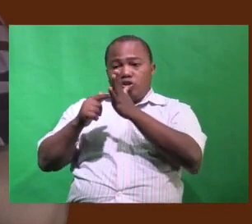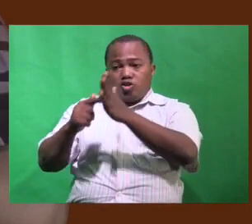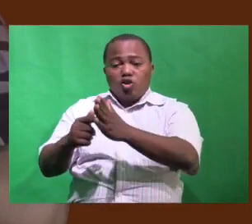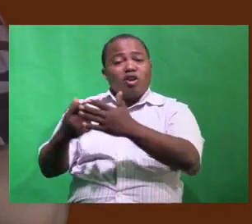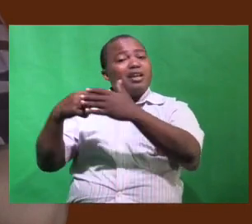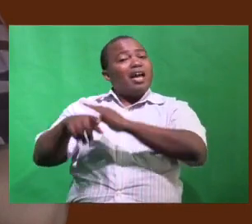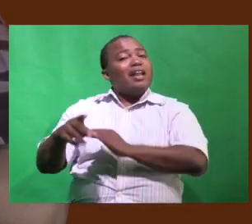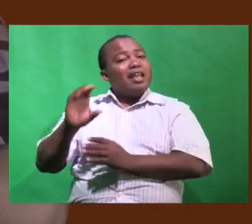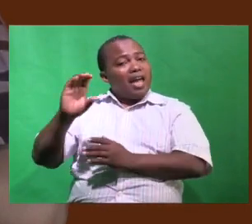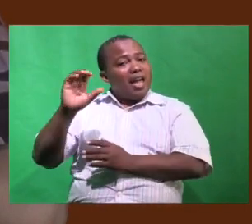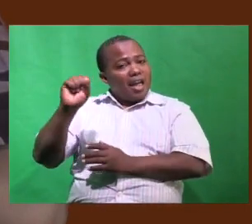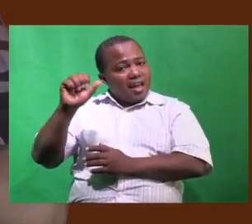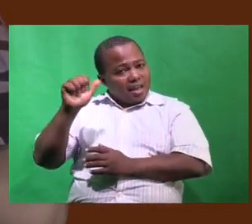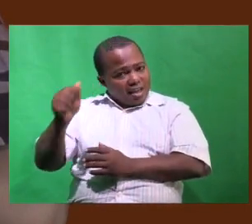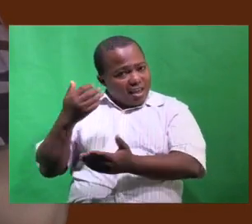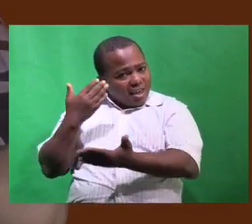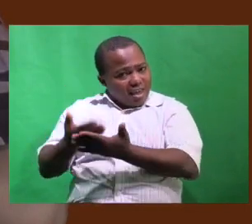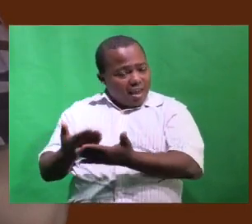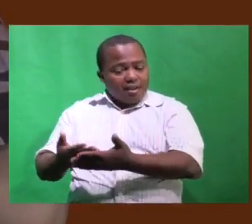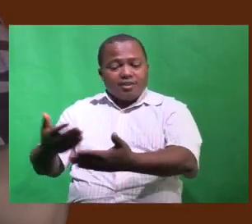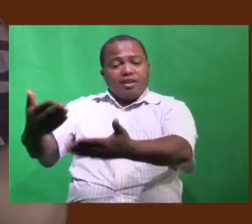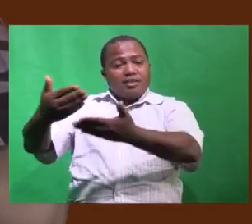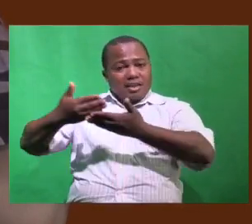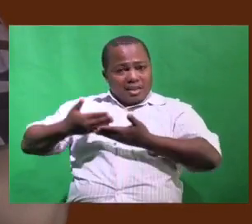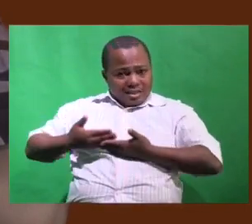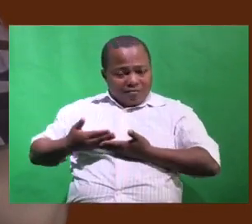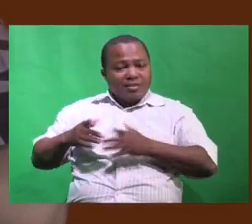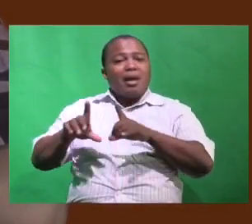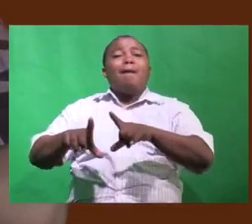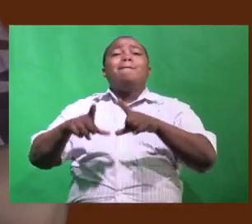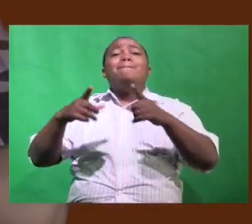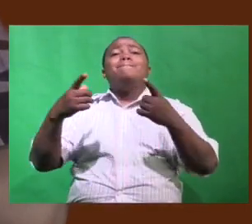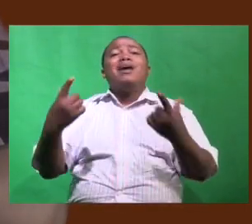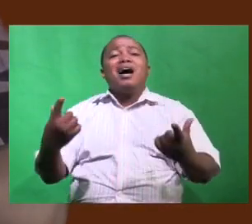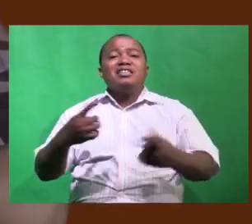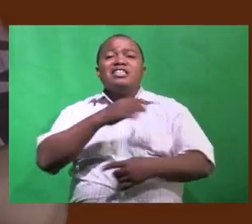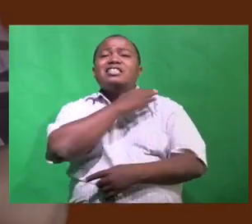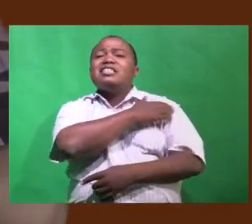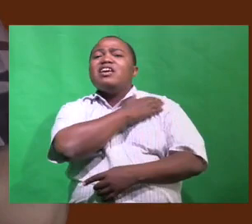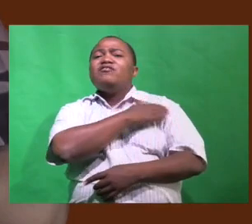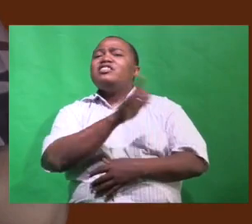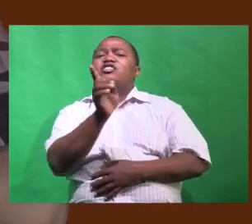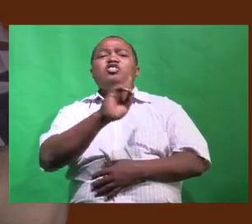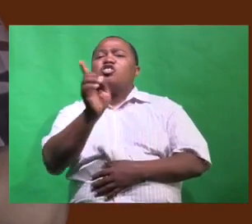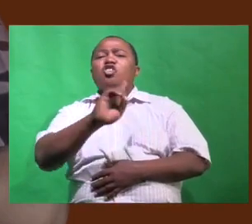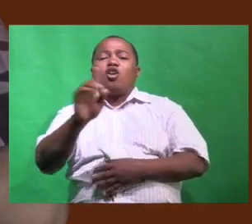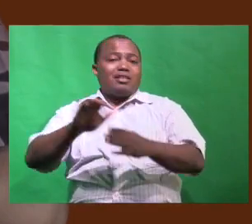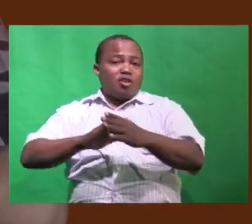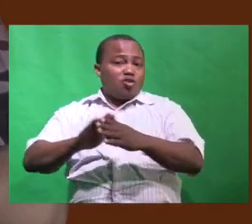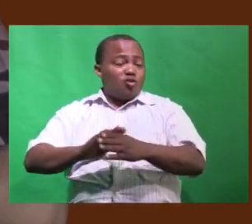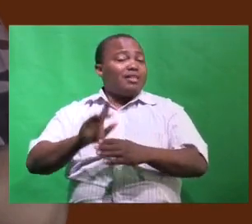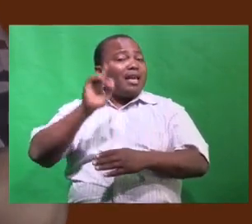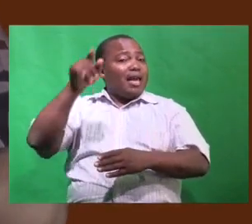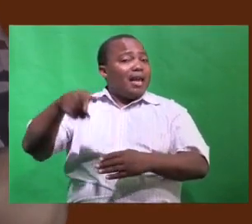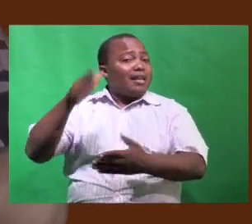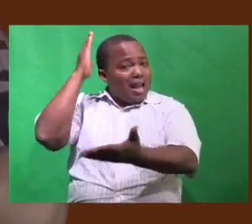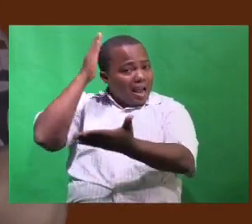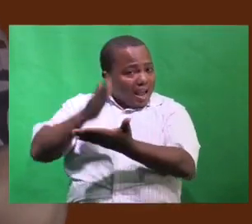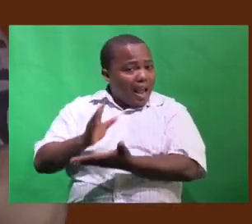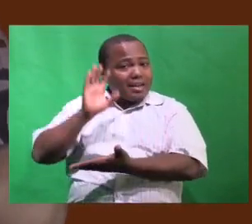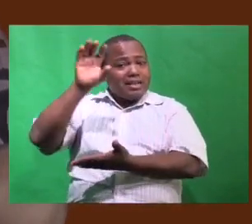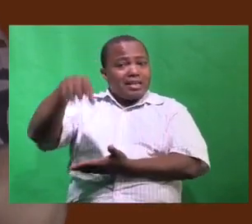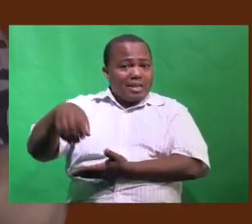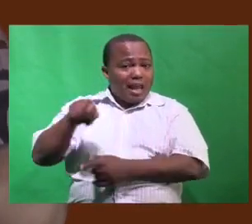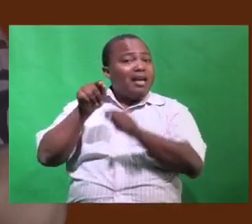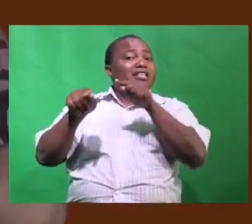cash is a receive, but the service not used in the current year will be used